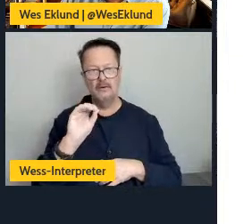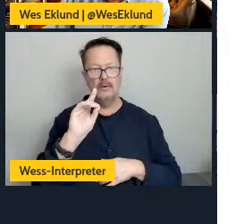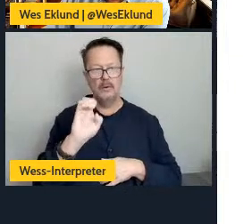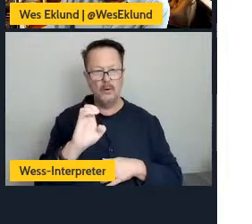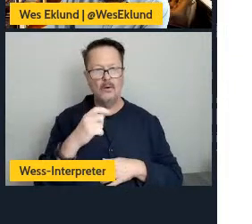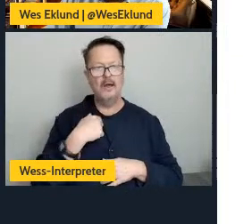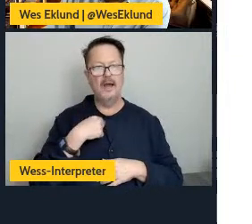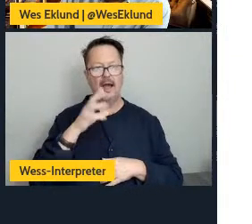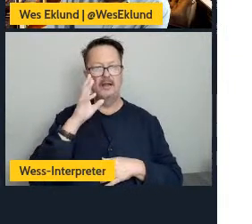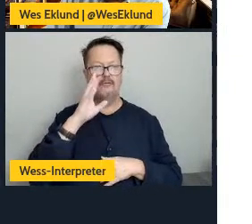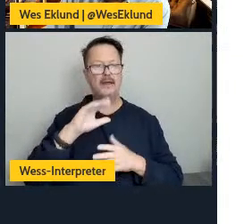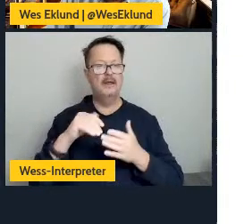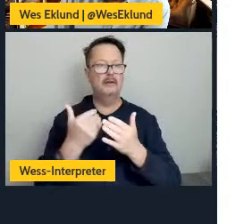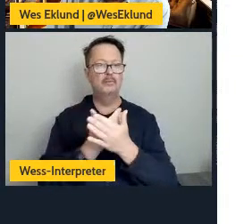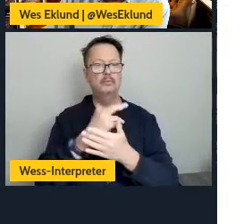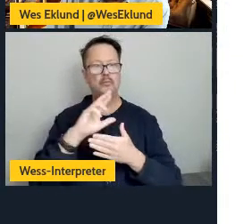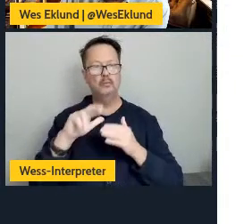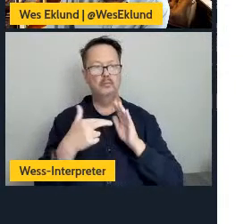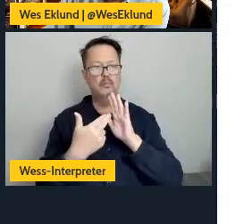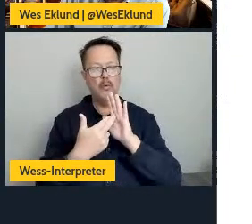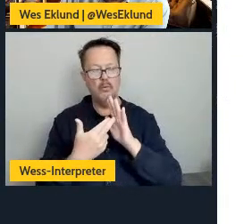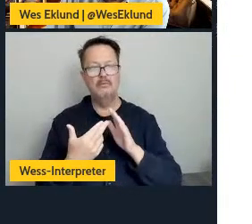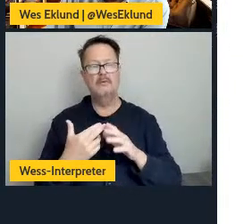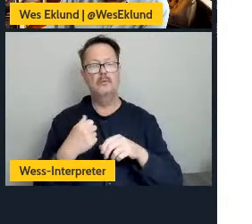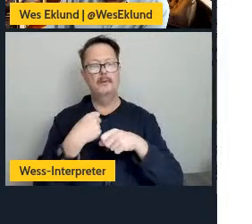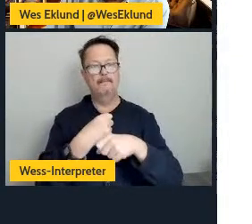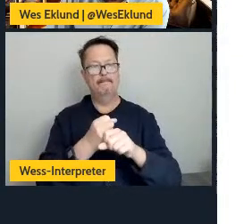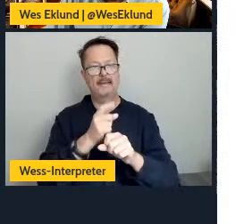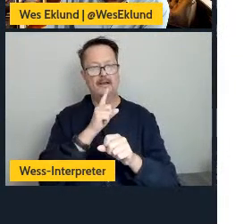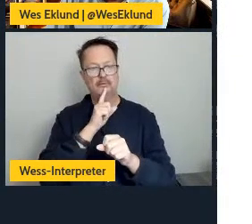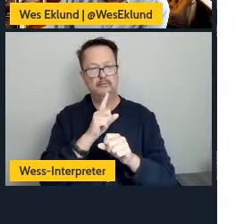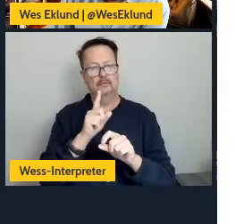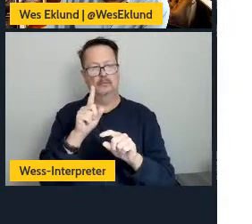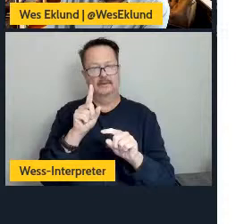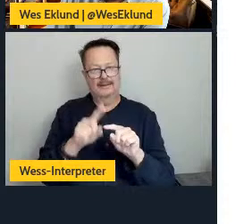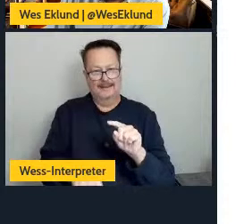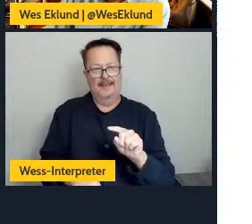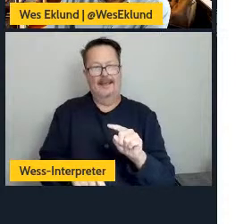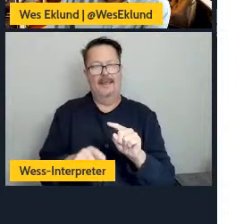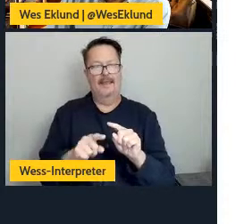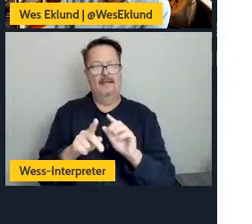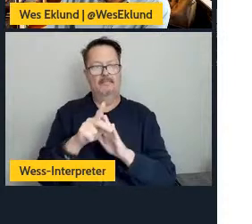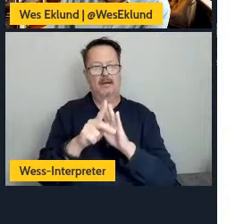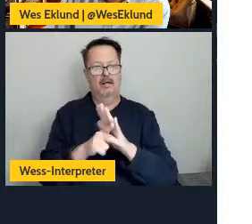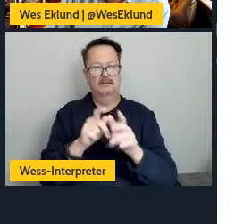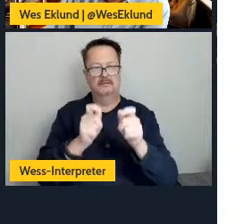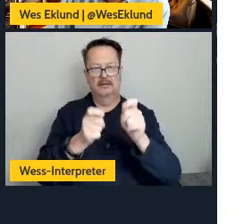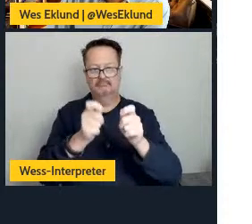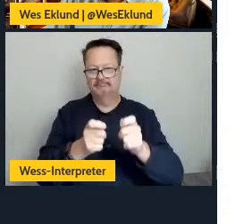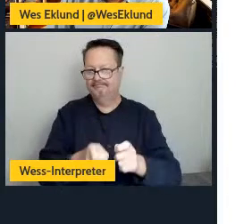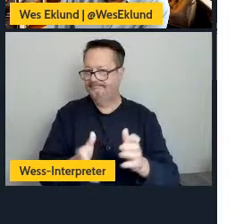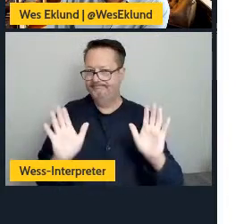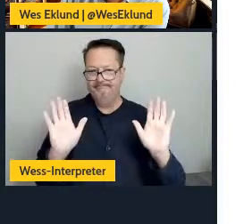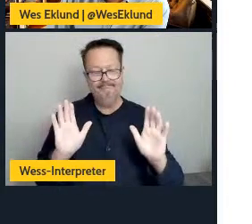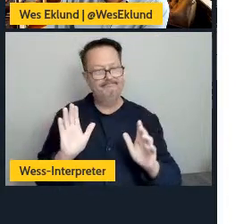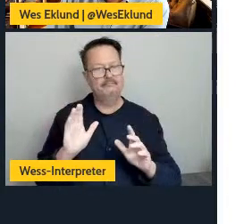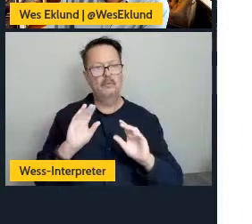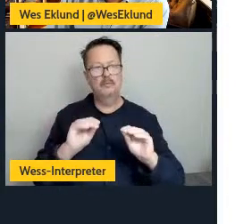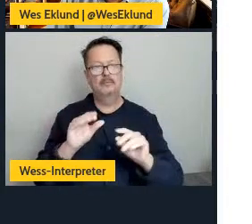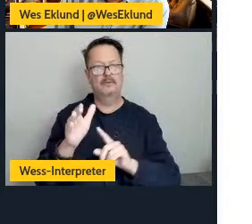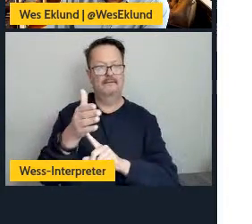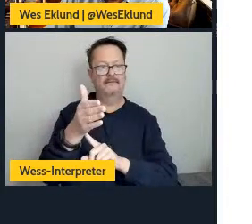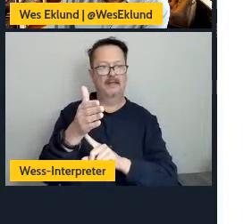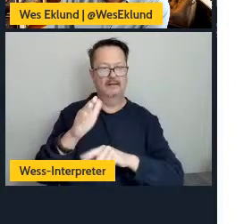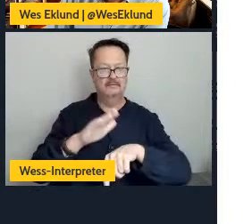create a new role. We make sure we cannot make policy updates. We add the flag add grants